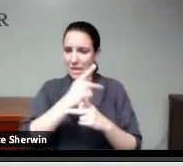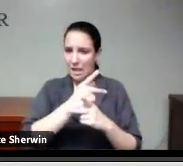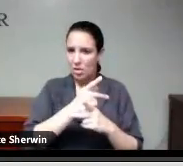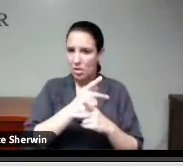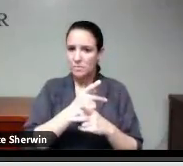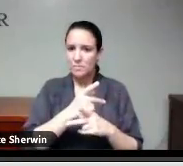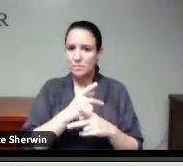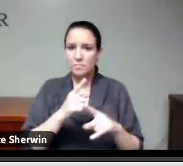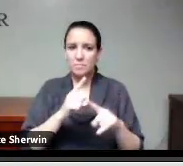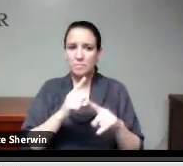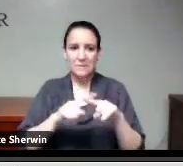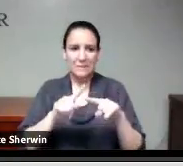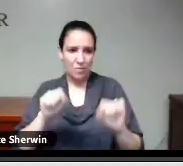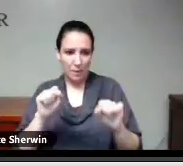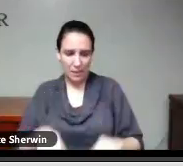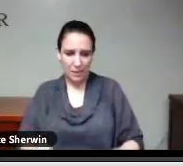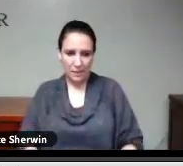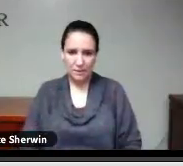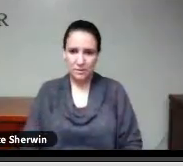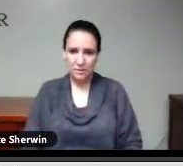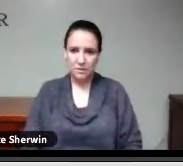that we have things that are available